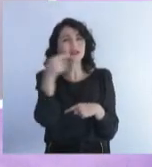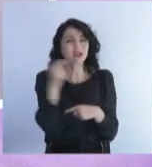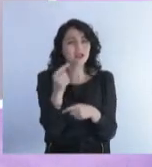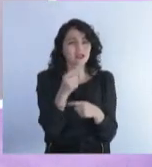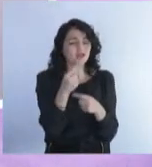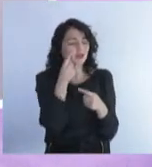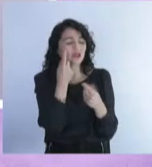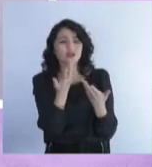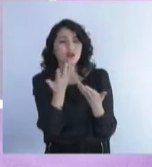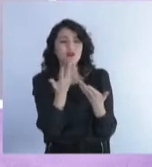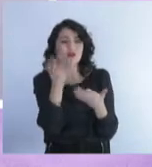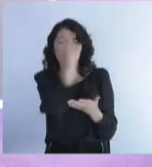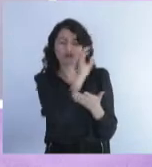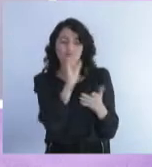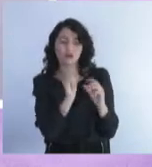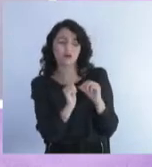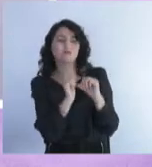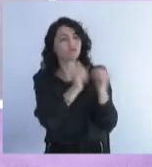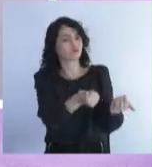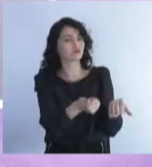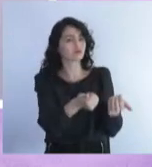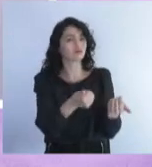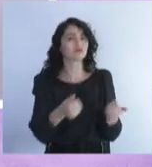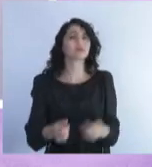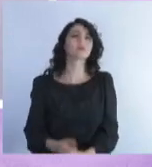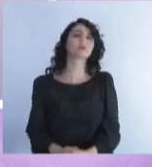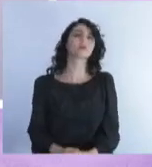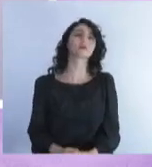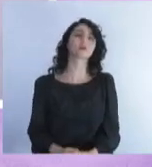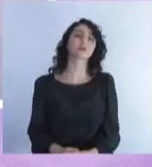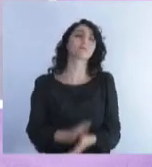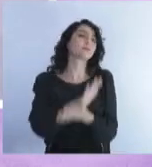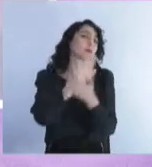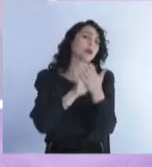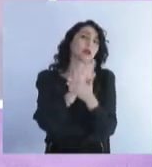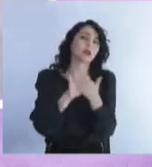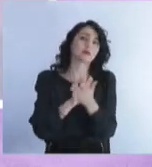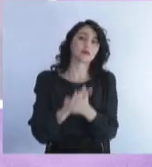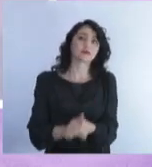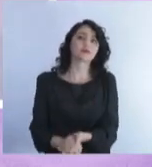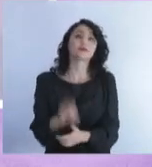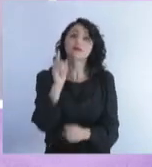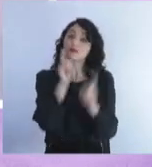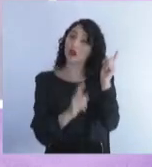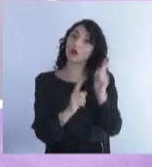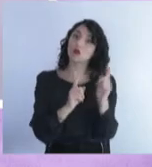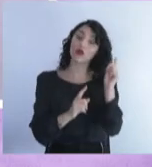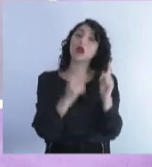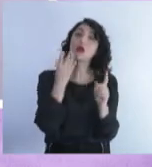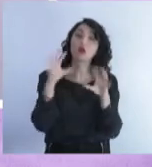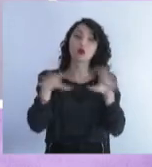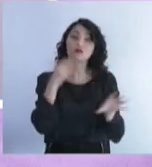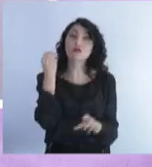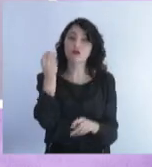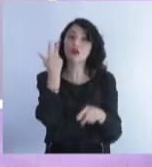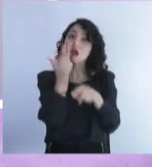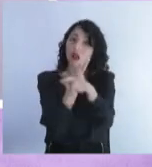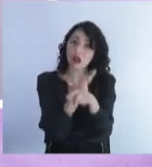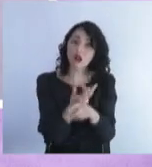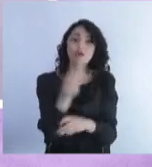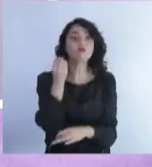thoughts. Evidence to the contrary. For example, good things have happened to me. Good things could happen